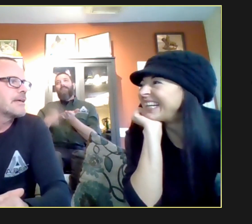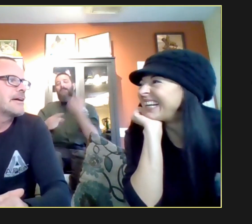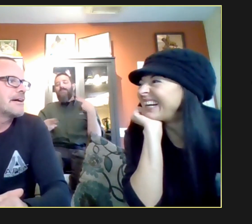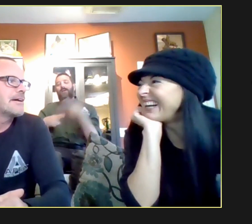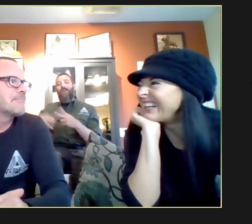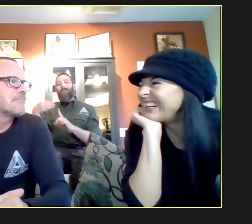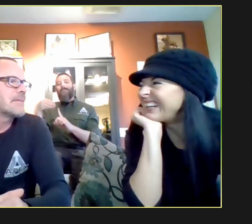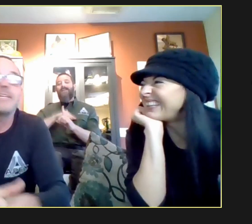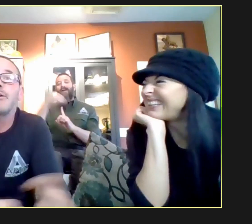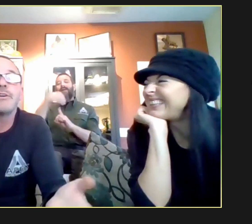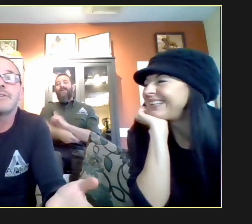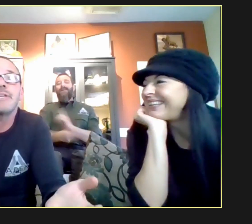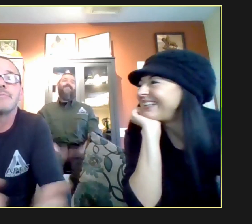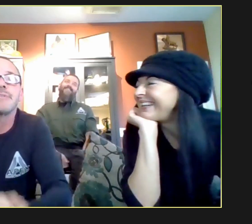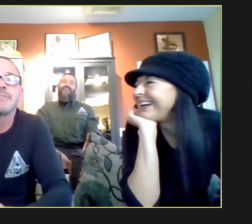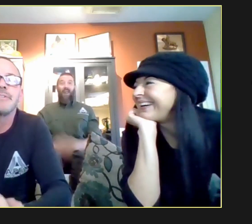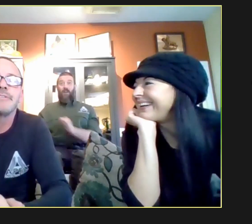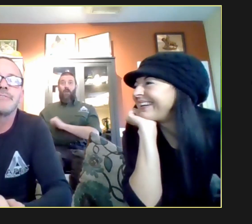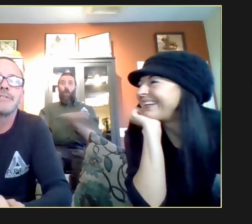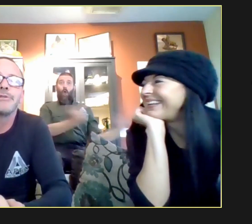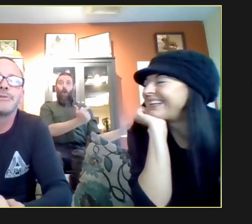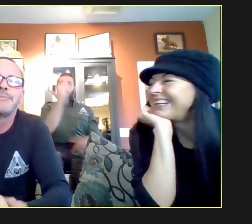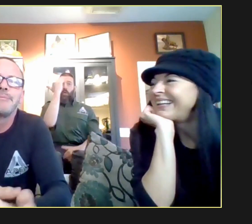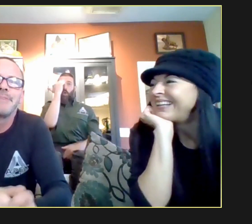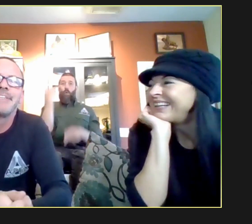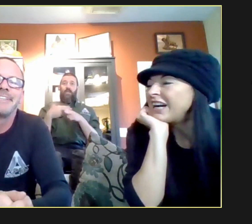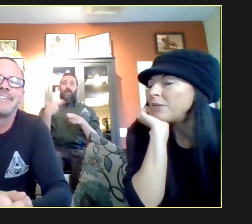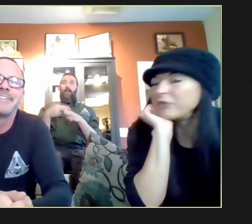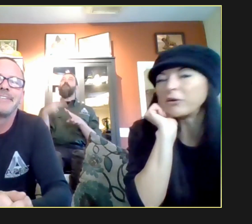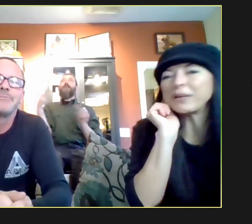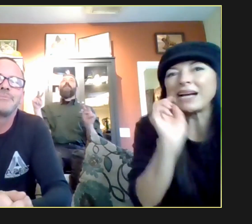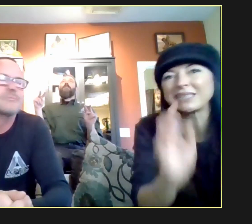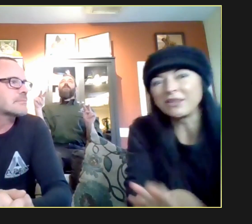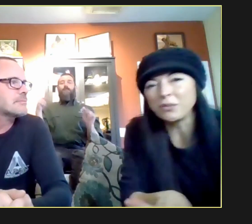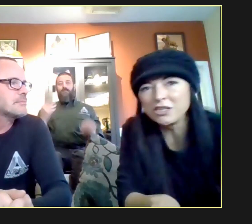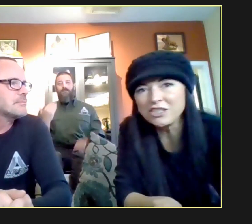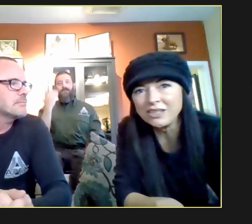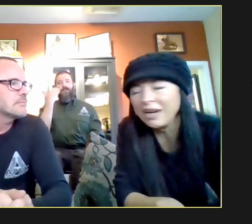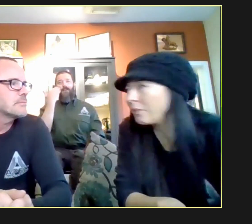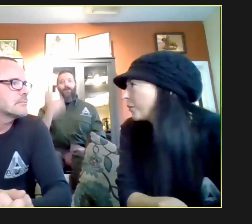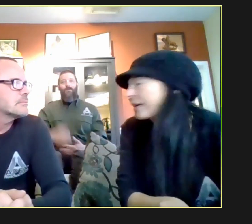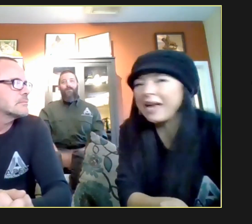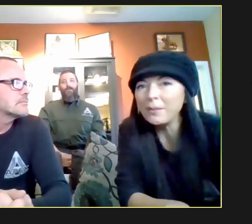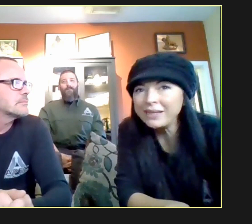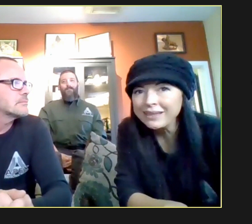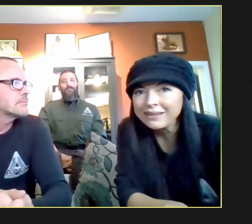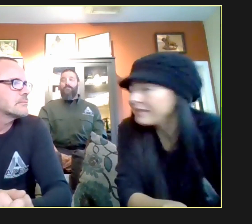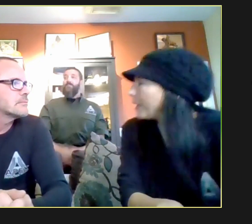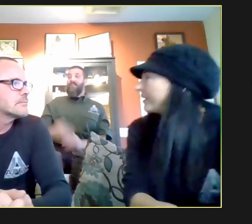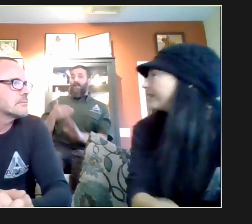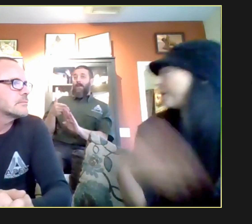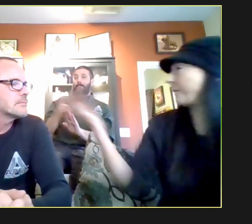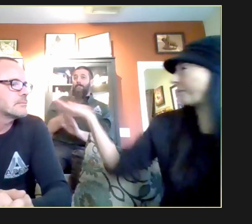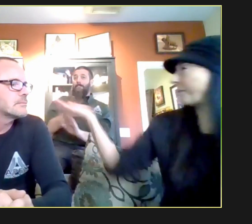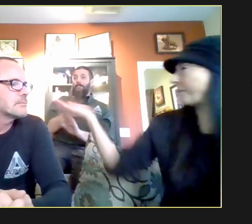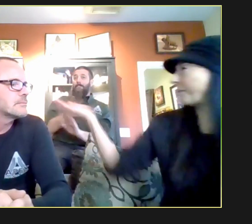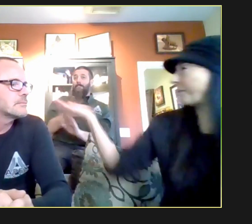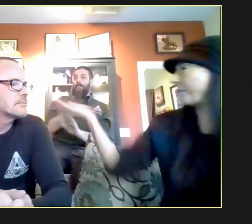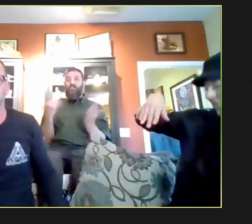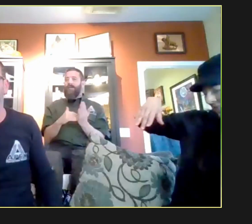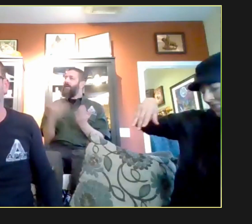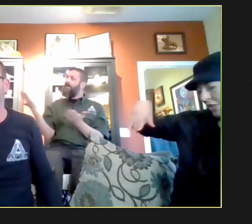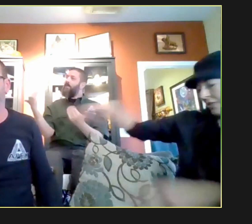Banana. Sometimes I call him Banana. And they all know their names. It's really cool. Before we ask another question, I want to